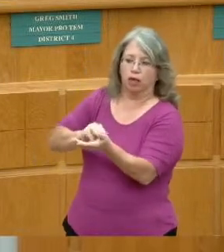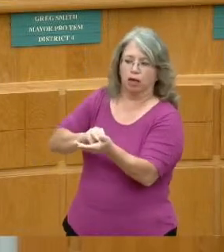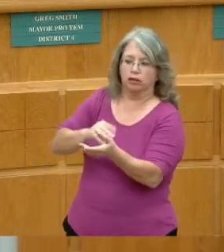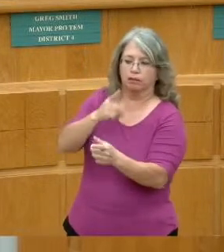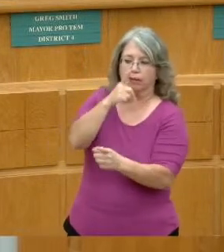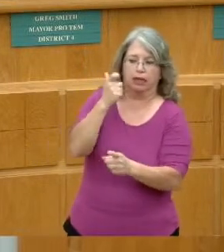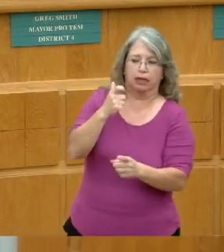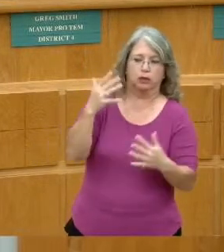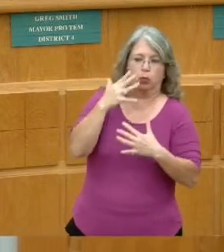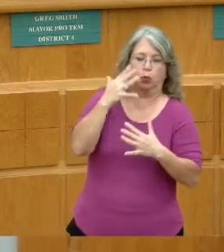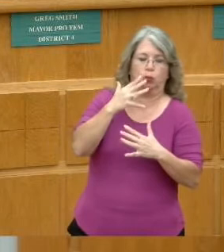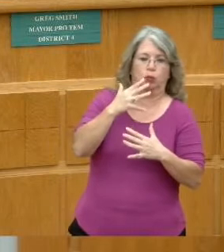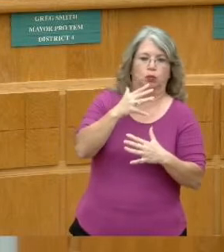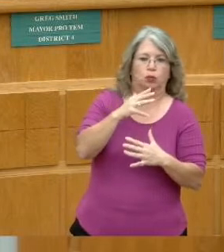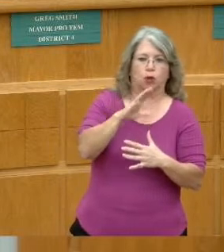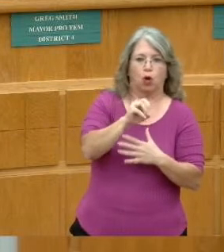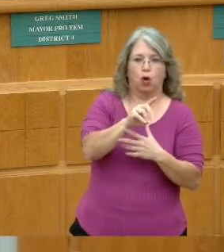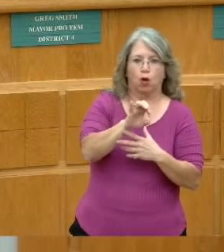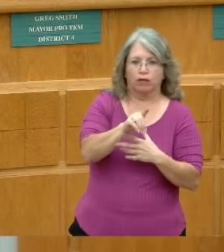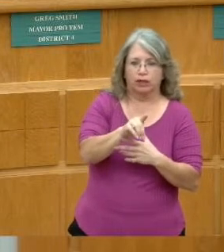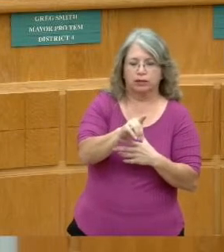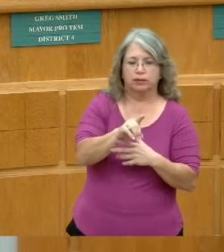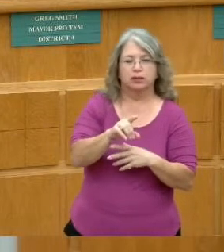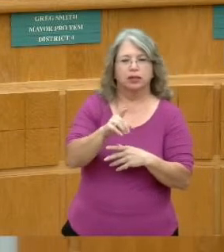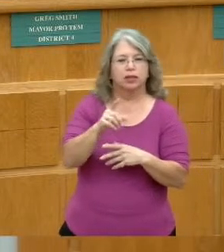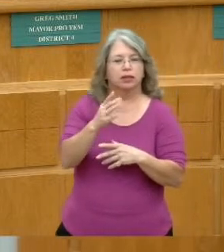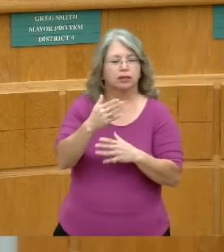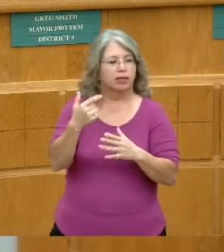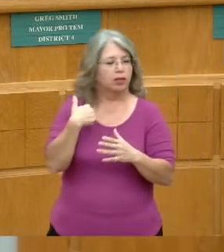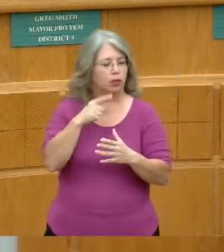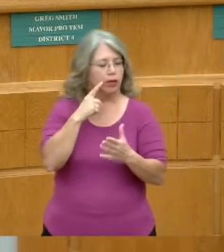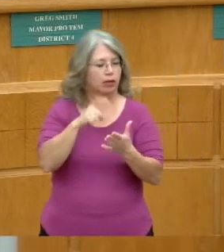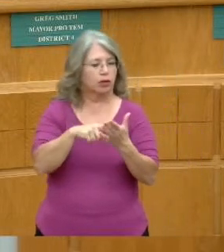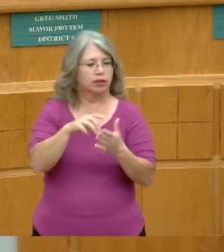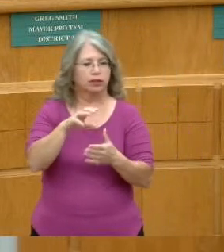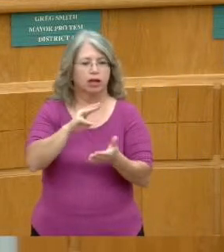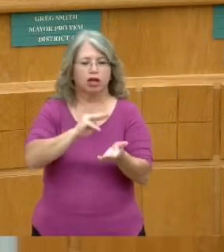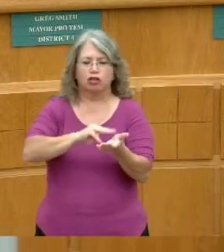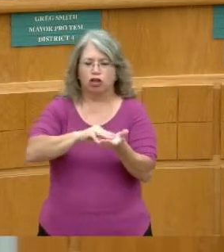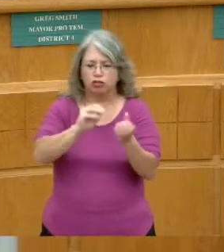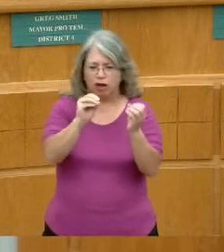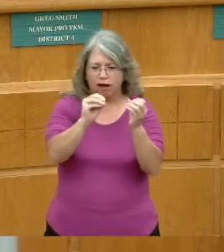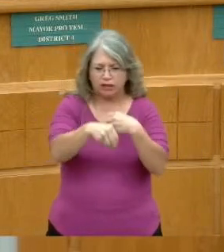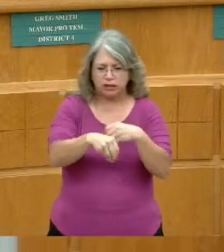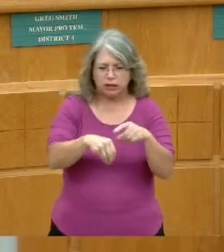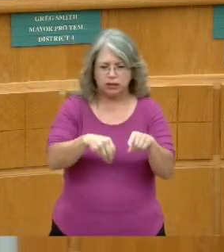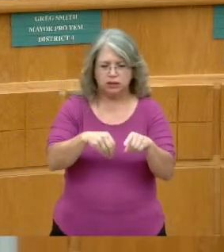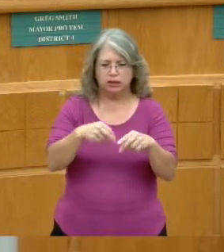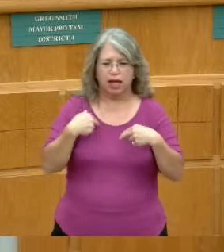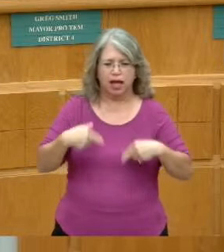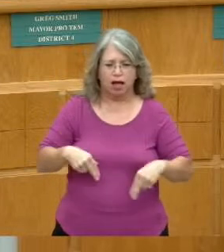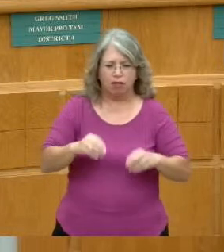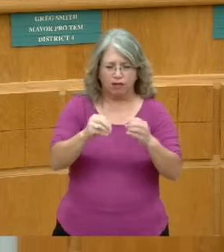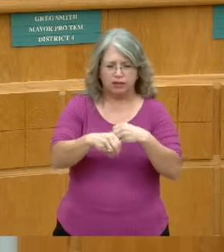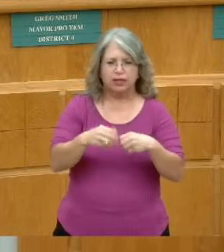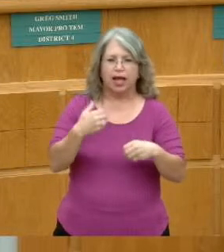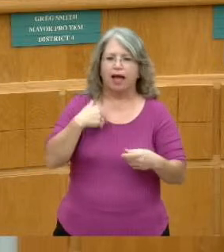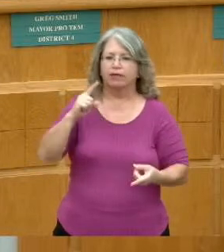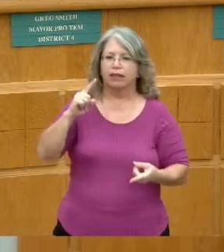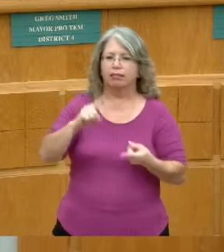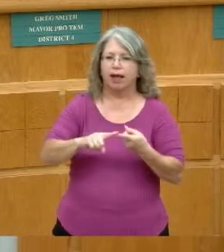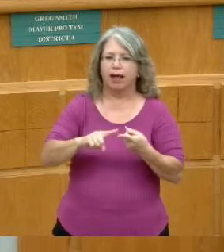in the cell phone data is that doctors' offices and healthcare professionals' offices have lower foot